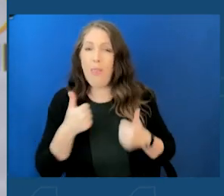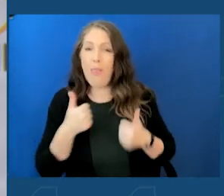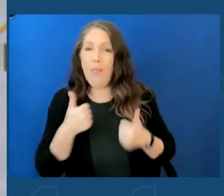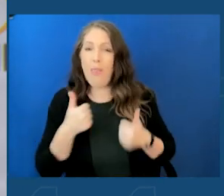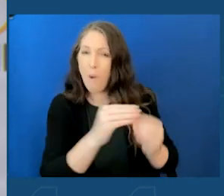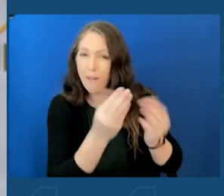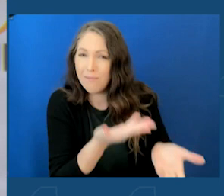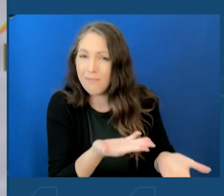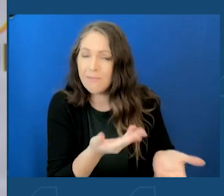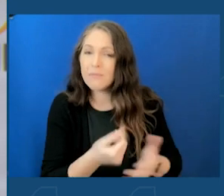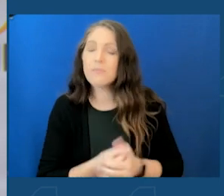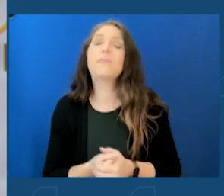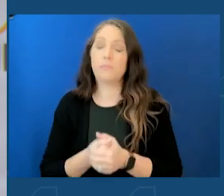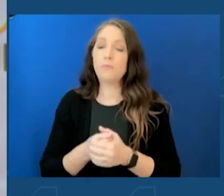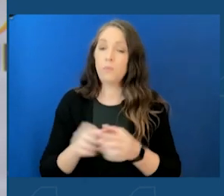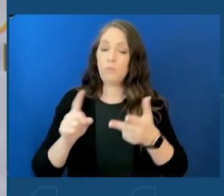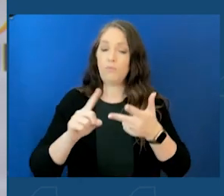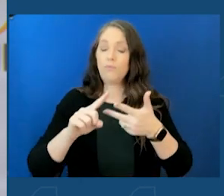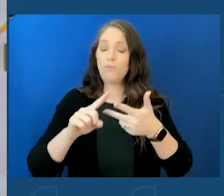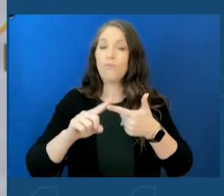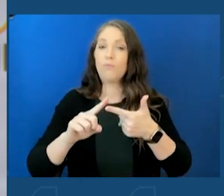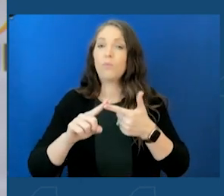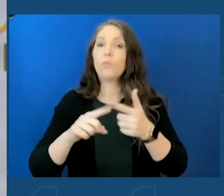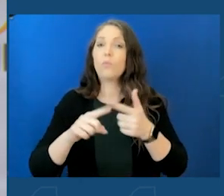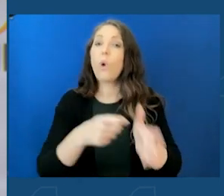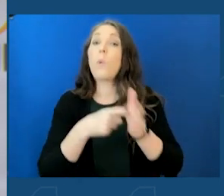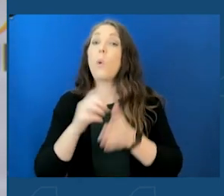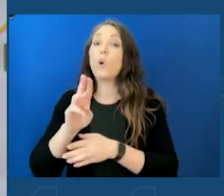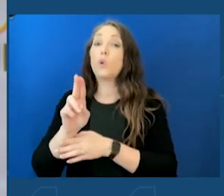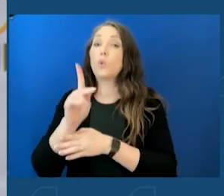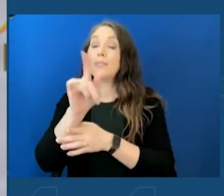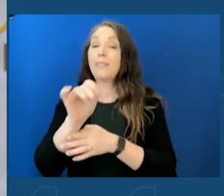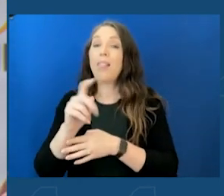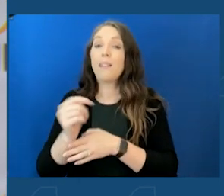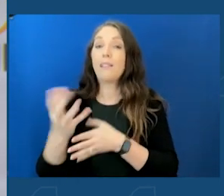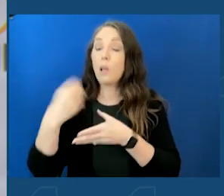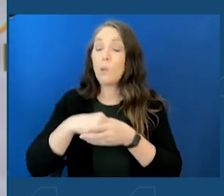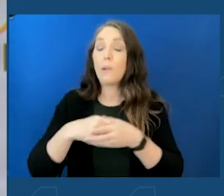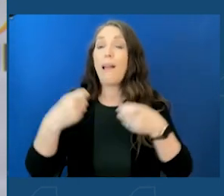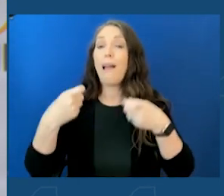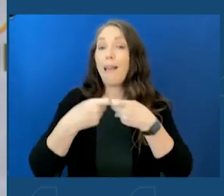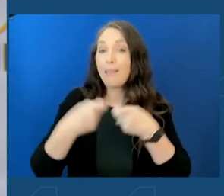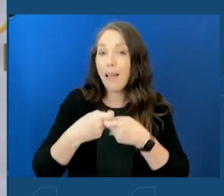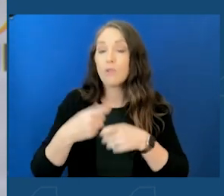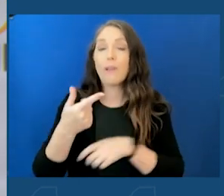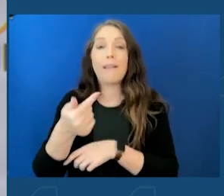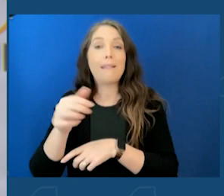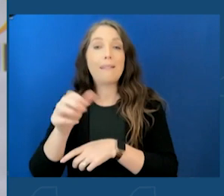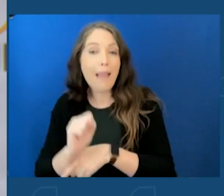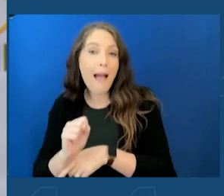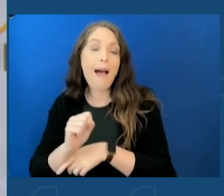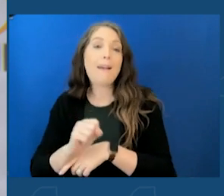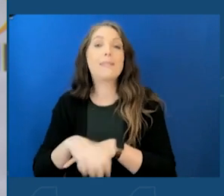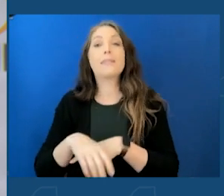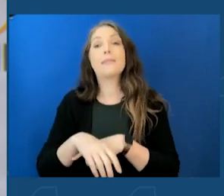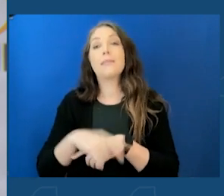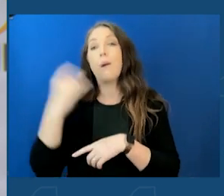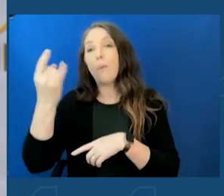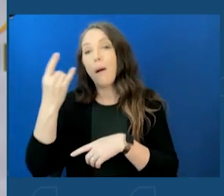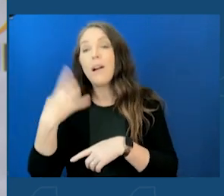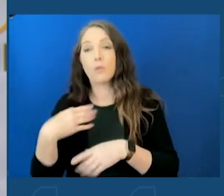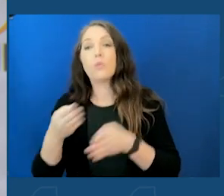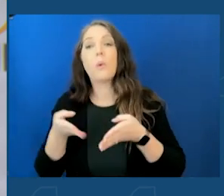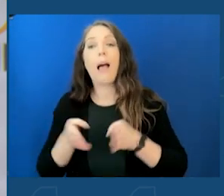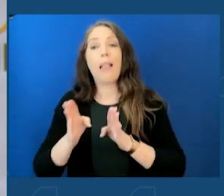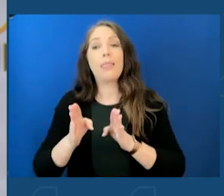So our second bill requires utility companies, including electric and gas, wireless companies, cable companies, you name it, to allow victims of domestic violence to opt